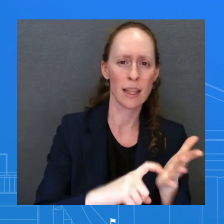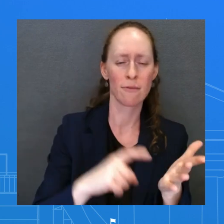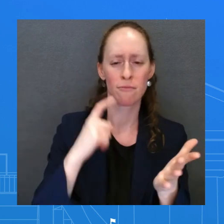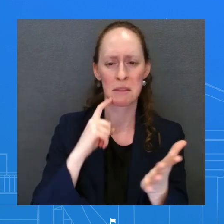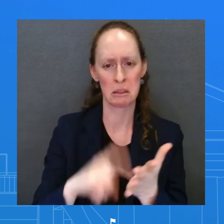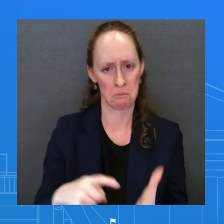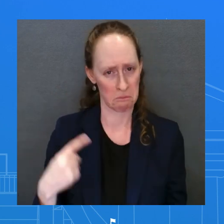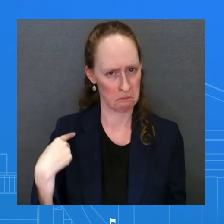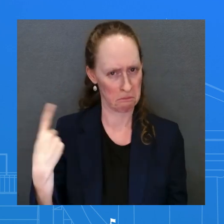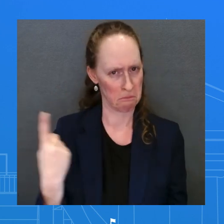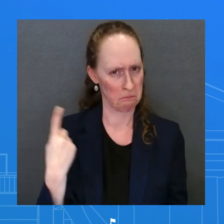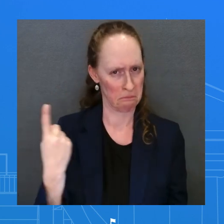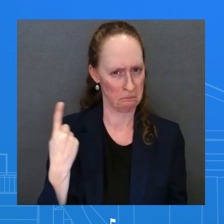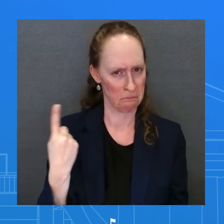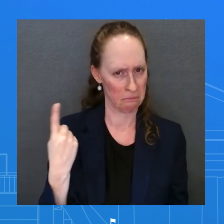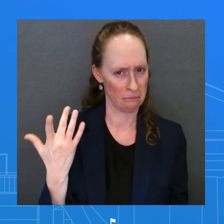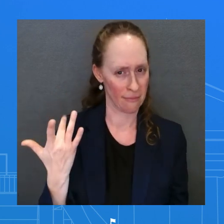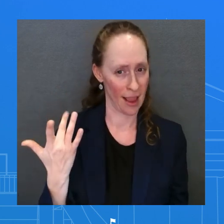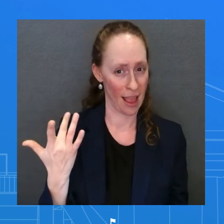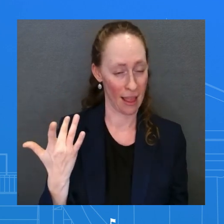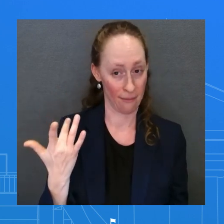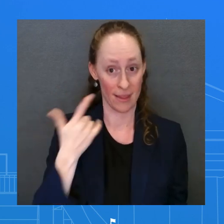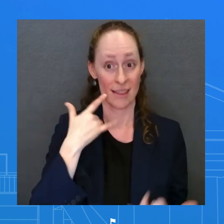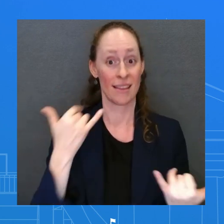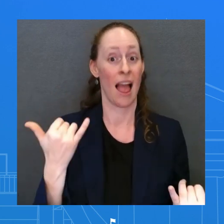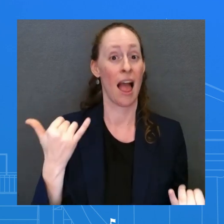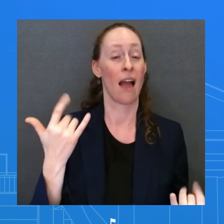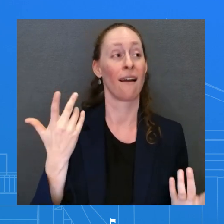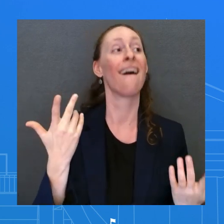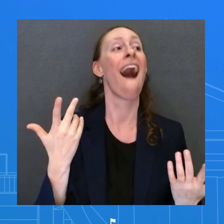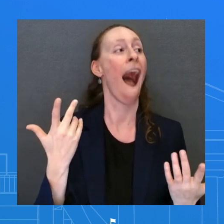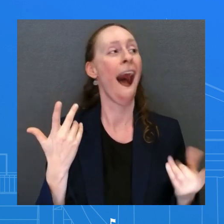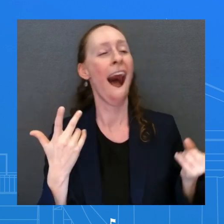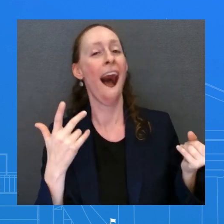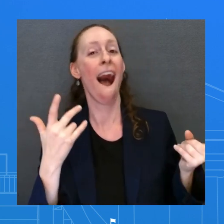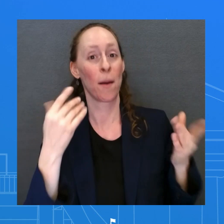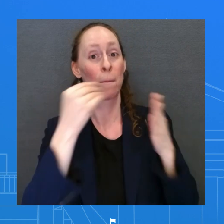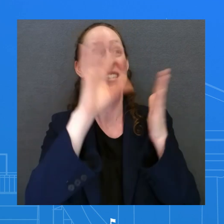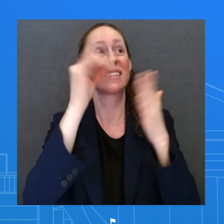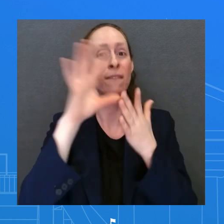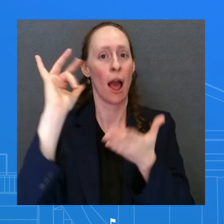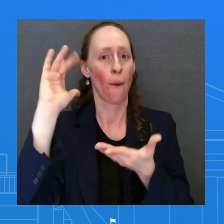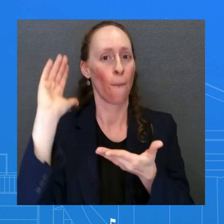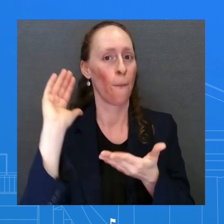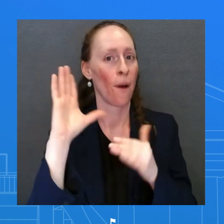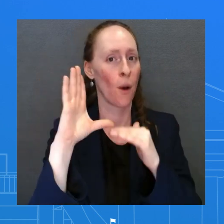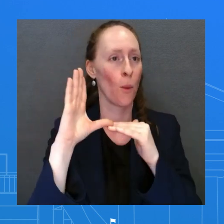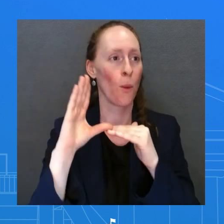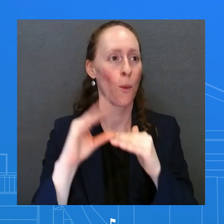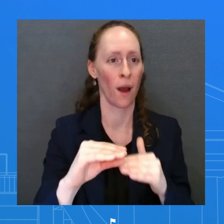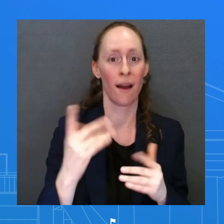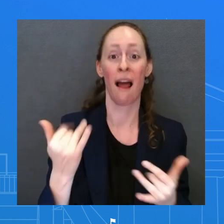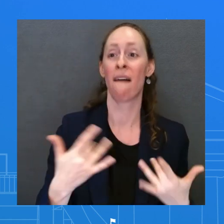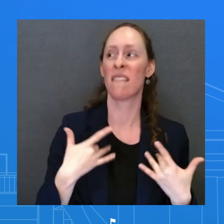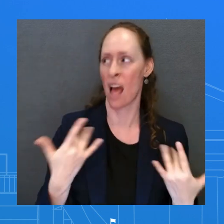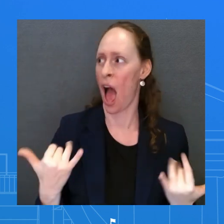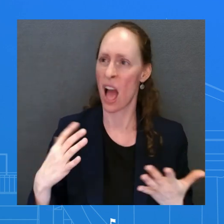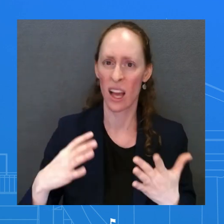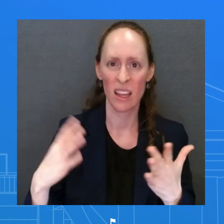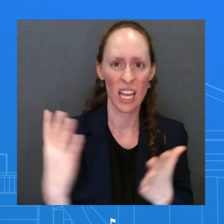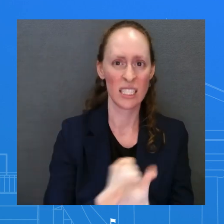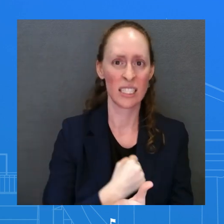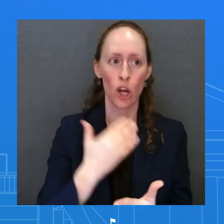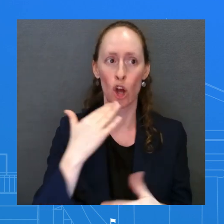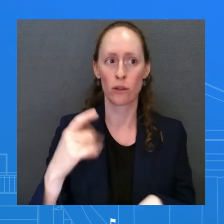is a trend that is durable, and that you feel like you've kind of turned the corner, and so that's going to be reflected in the president's messaging